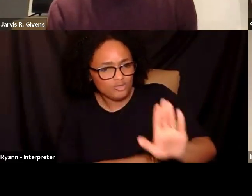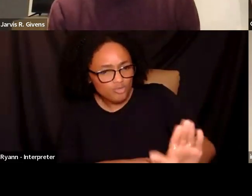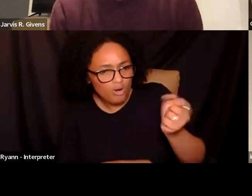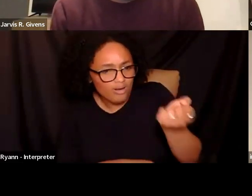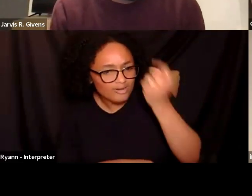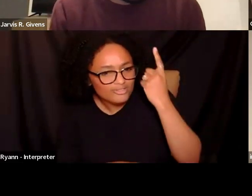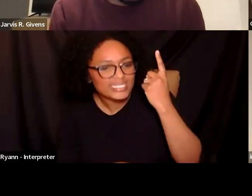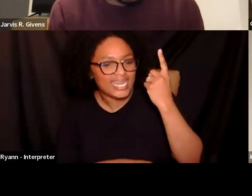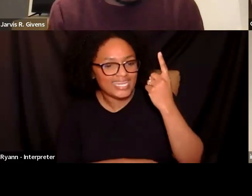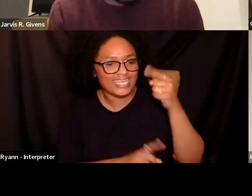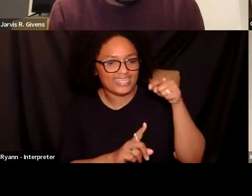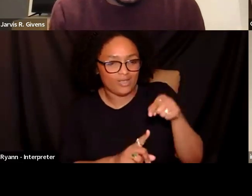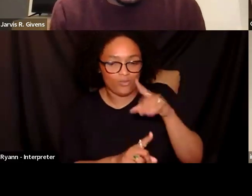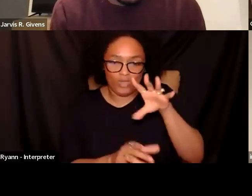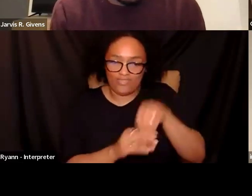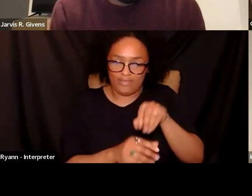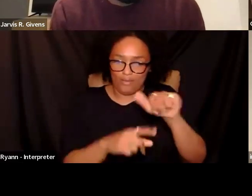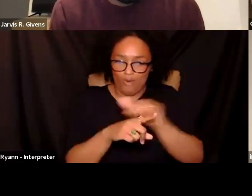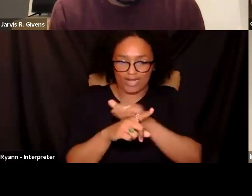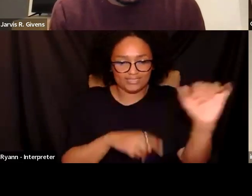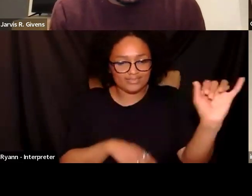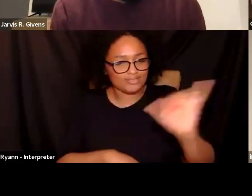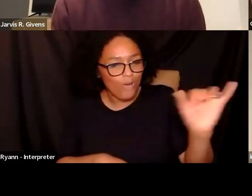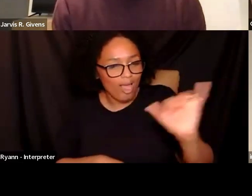Thank you. Thank you for that question.